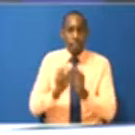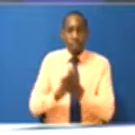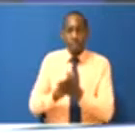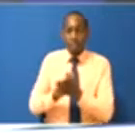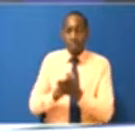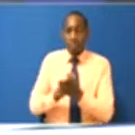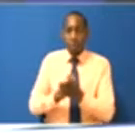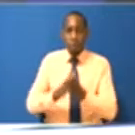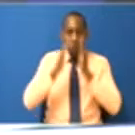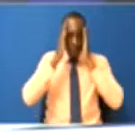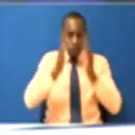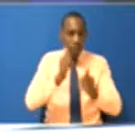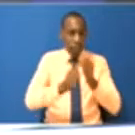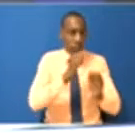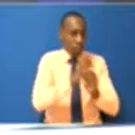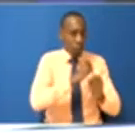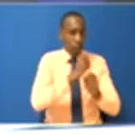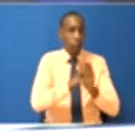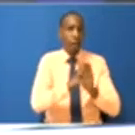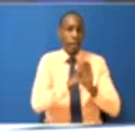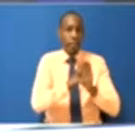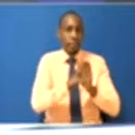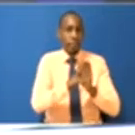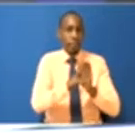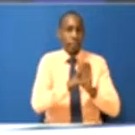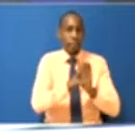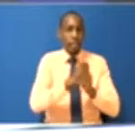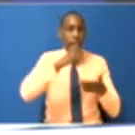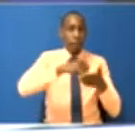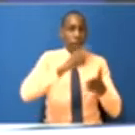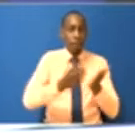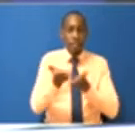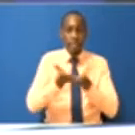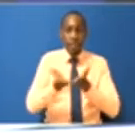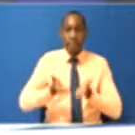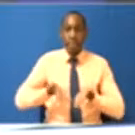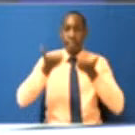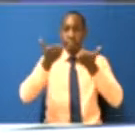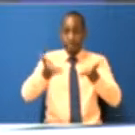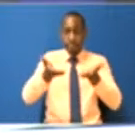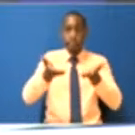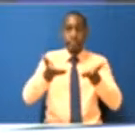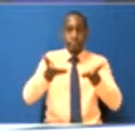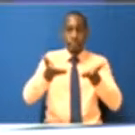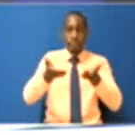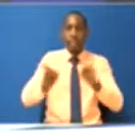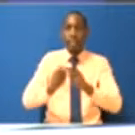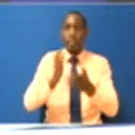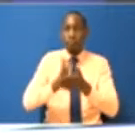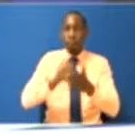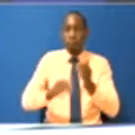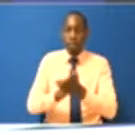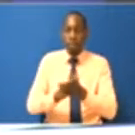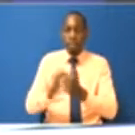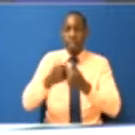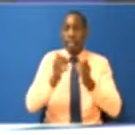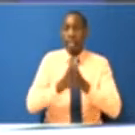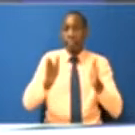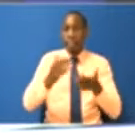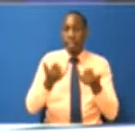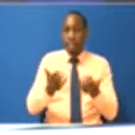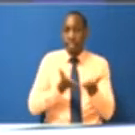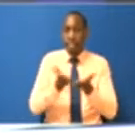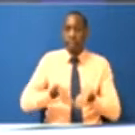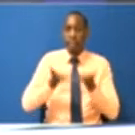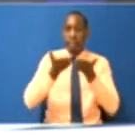are you going to prioritize in terms of in in terms of service delivery um of course the biggest right now dumb slap